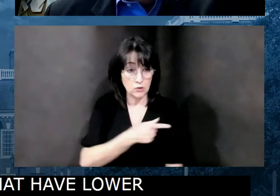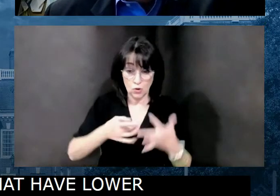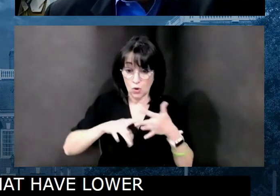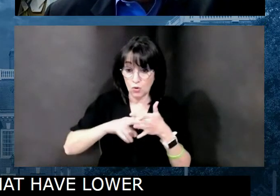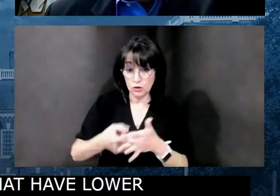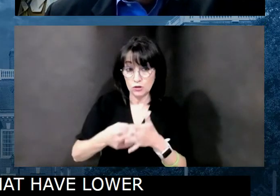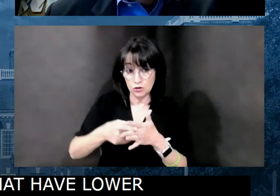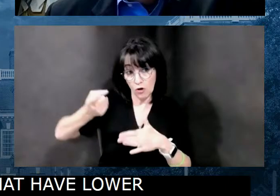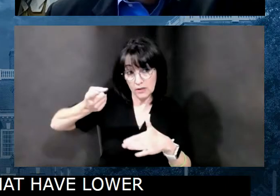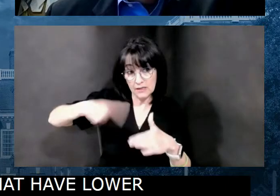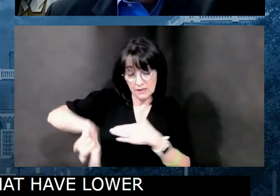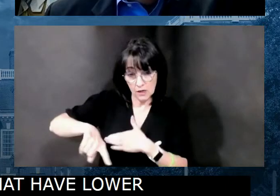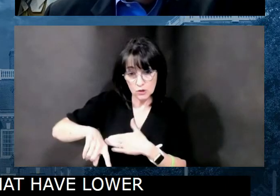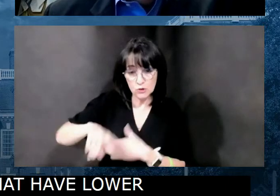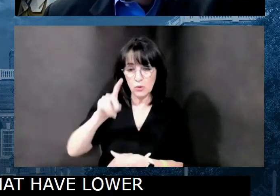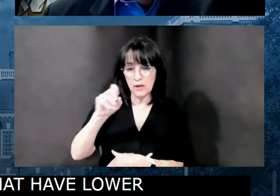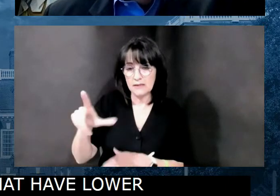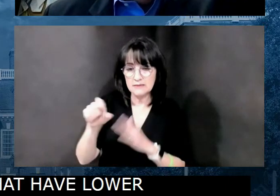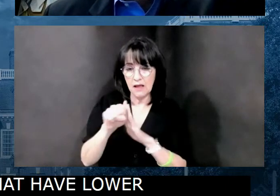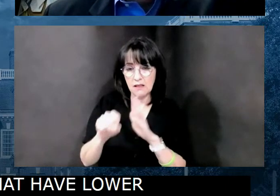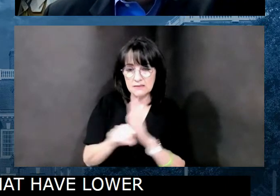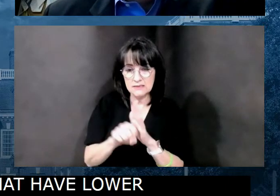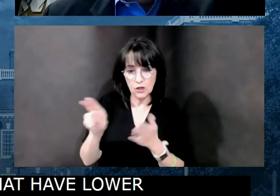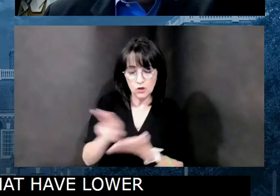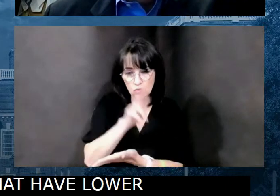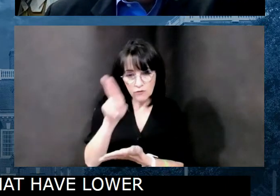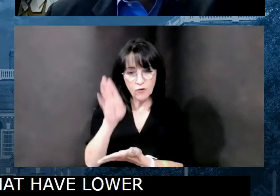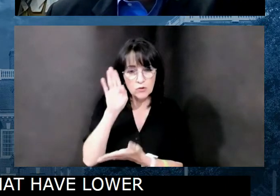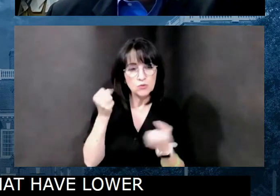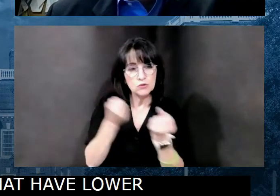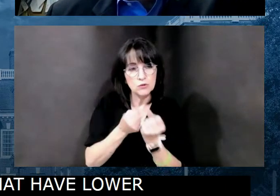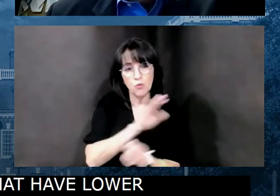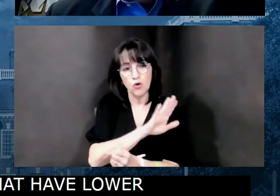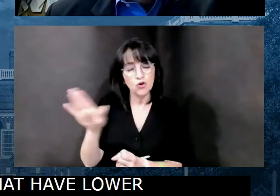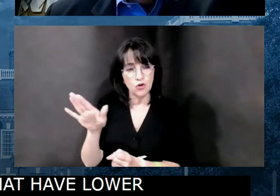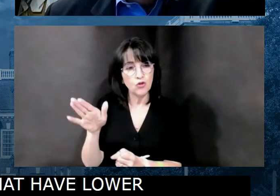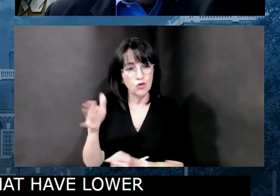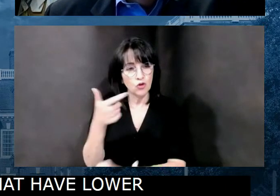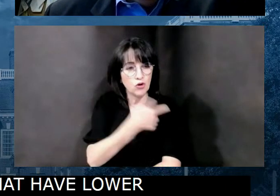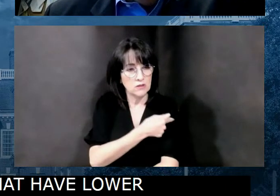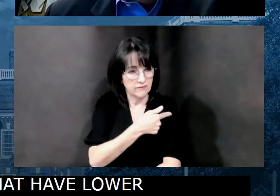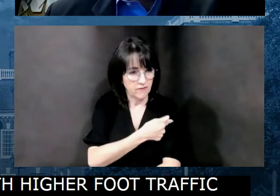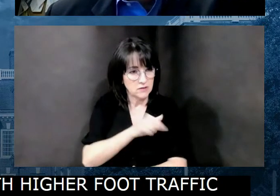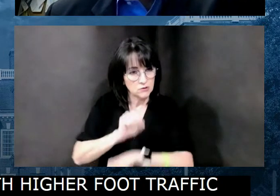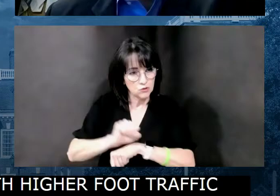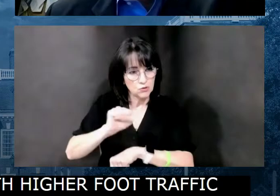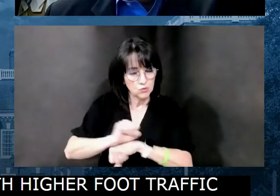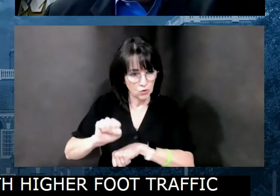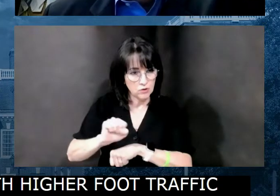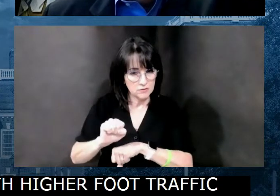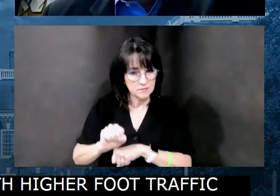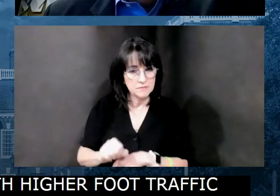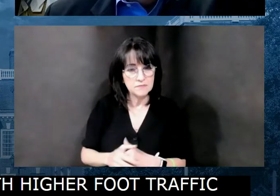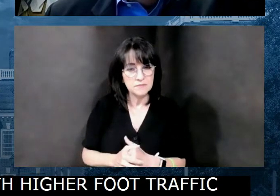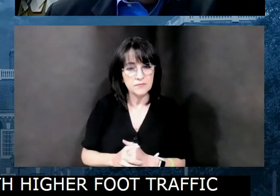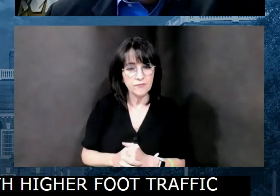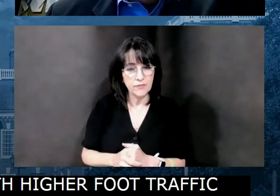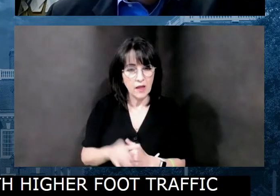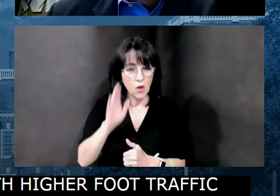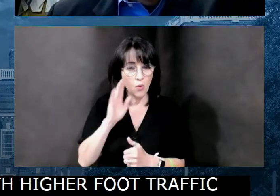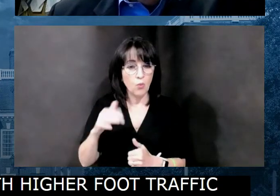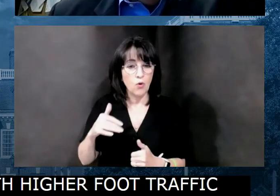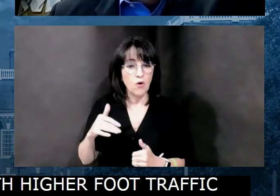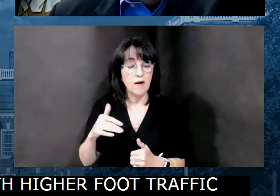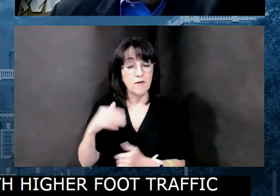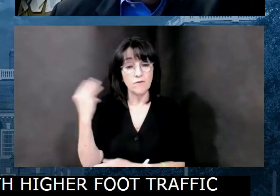schedule, they'll be at Dell State University to support their vaccinations effort. Then they'll be back up for the alfresco evening in Newark on